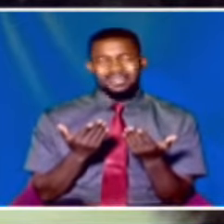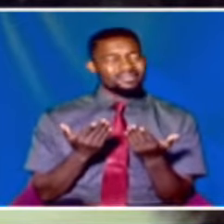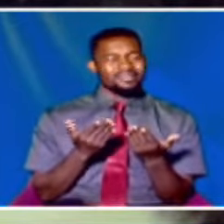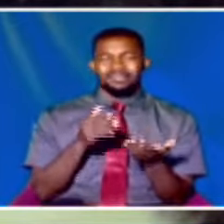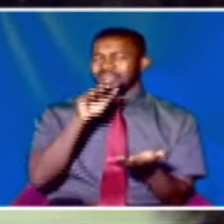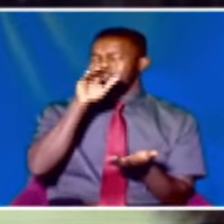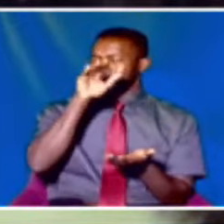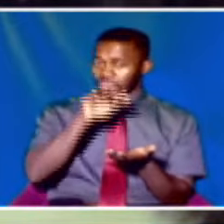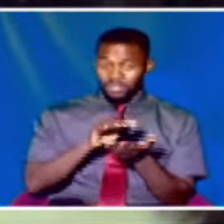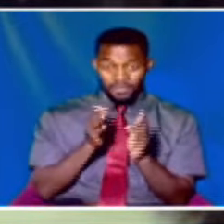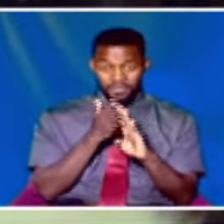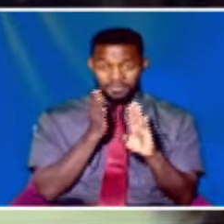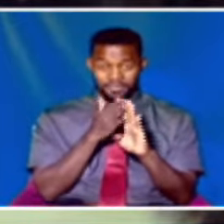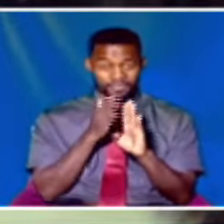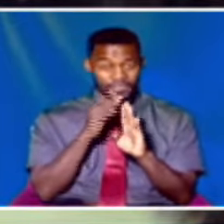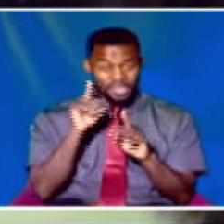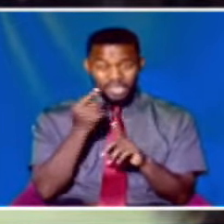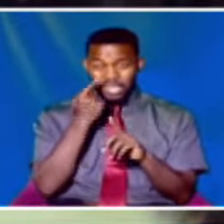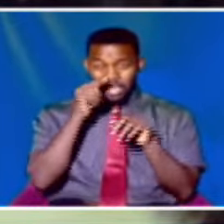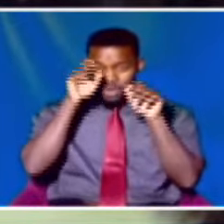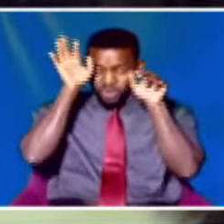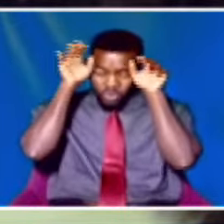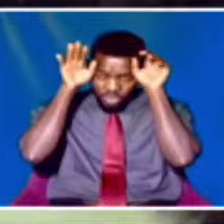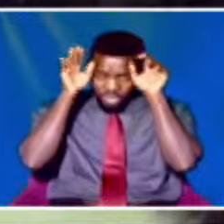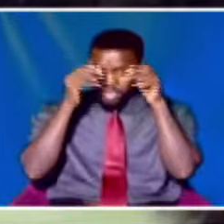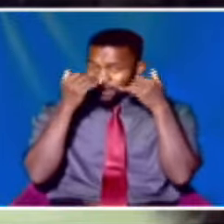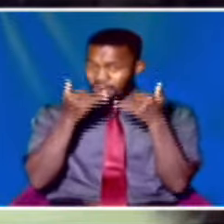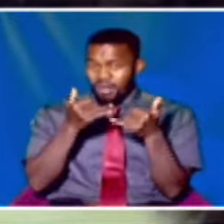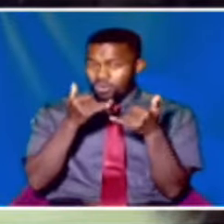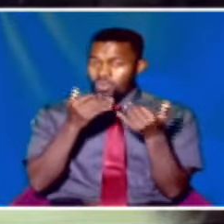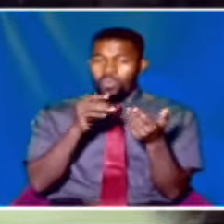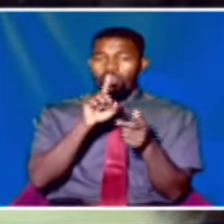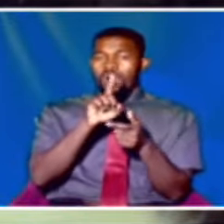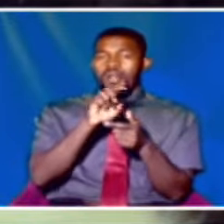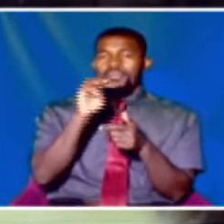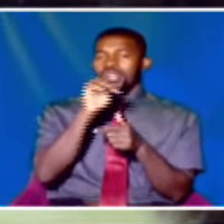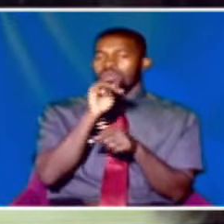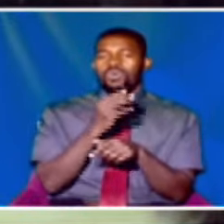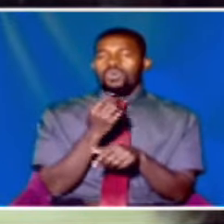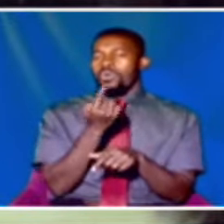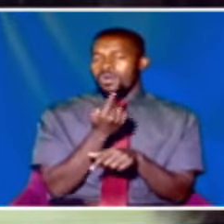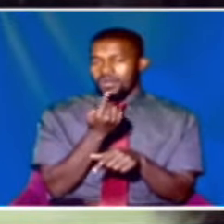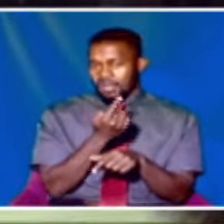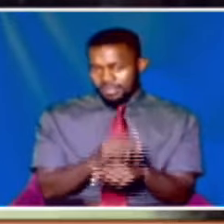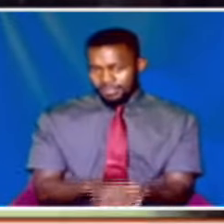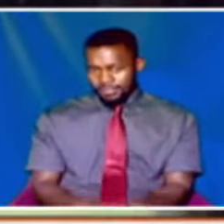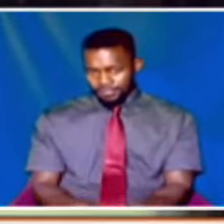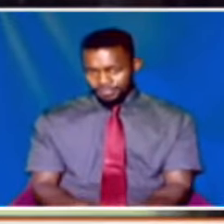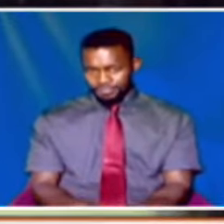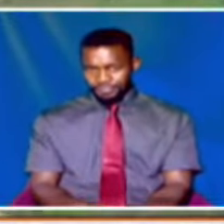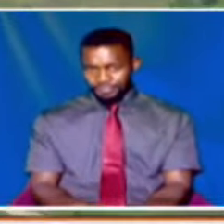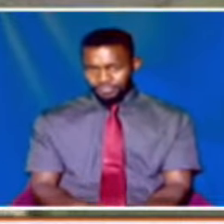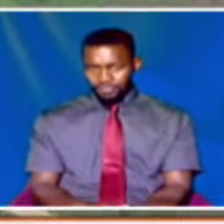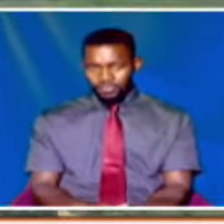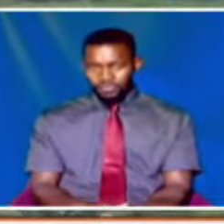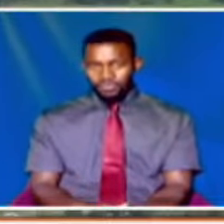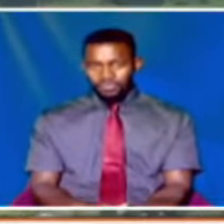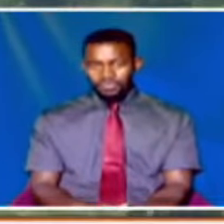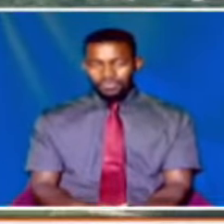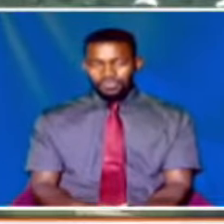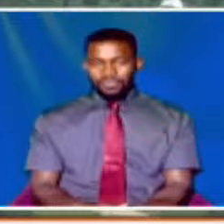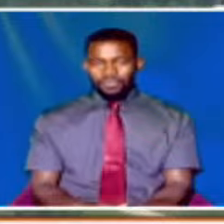with Kenya's donkey population only being 1 million donkeys. Dalmas Sakali reports.